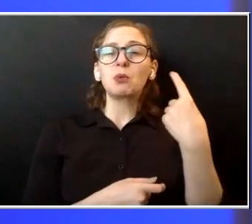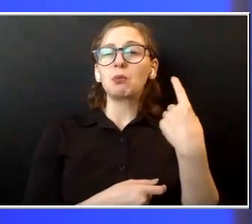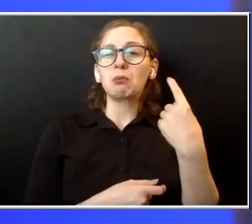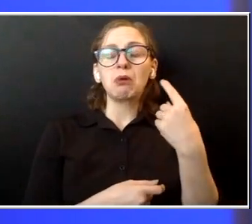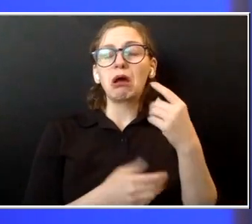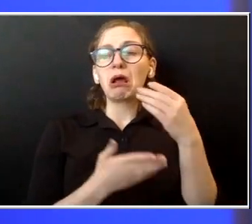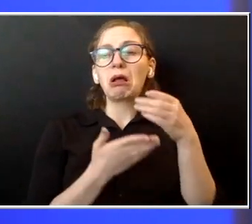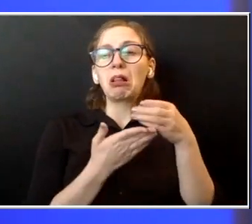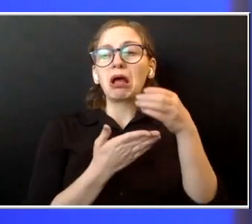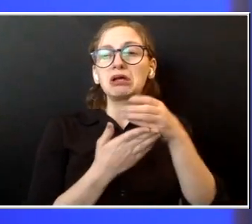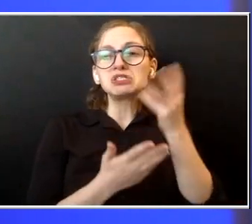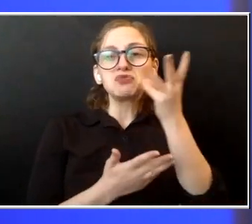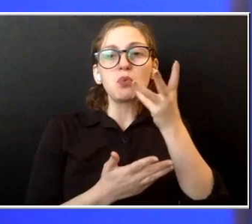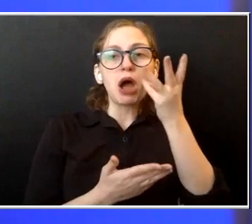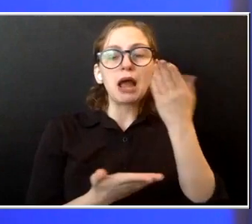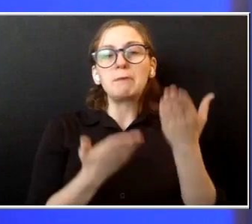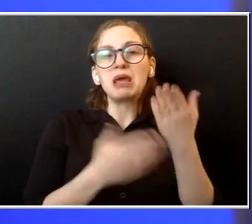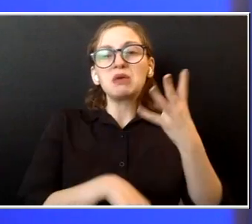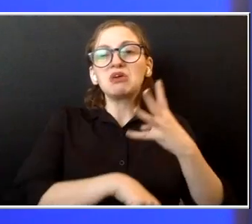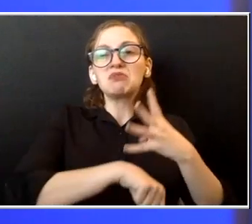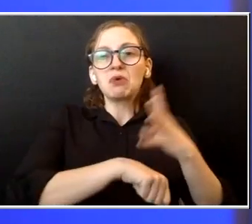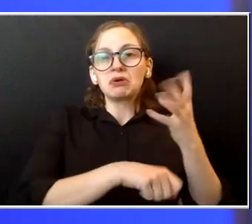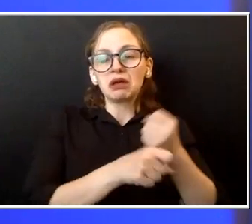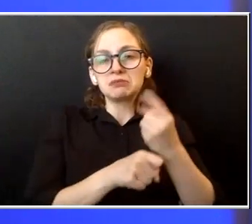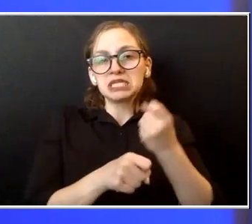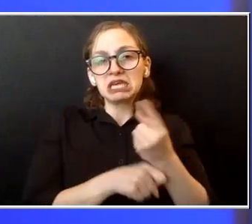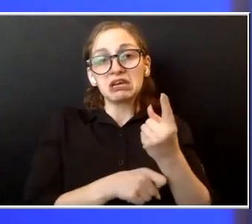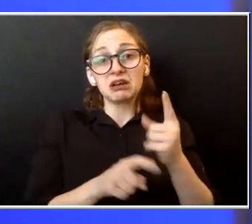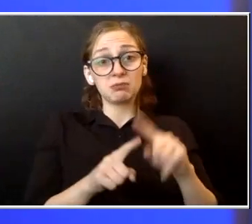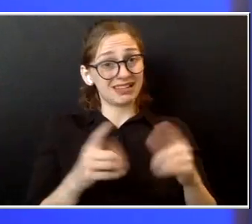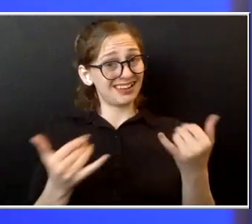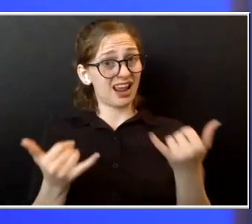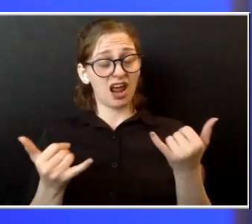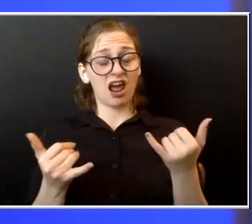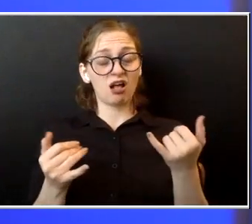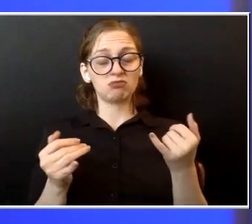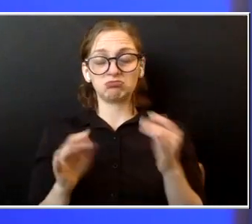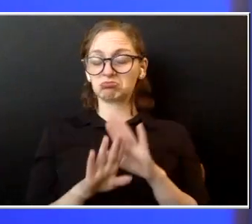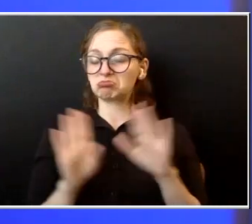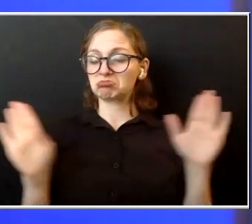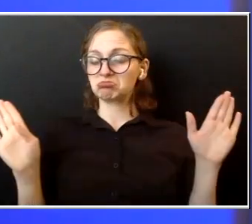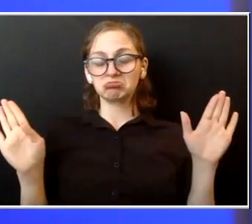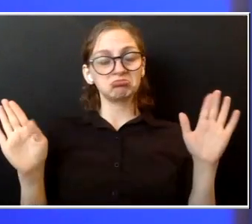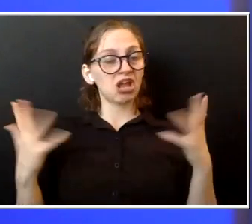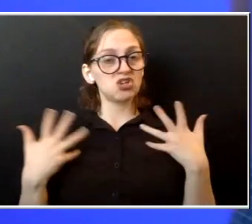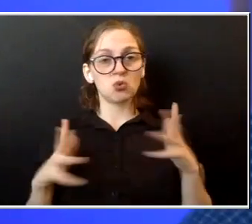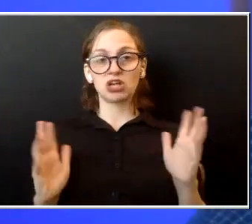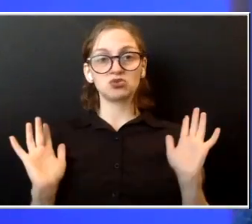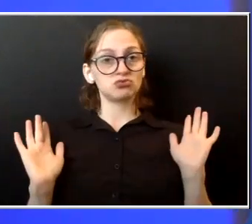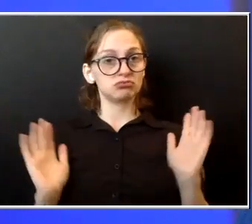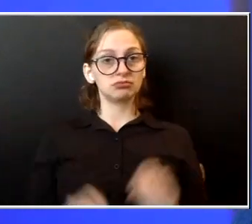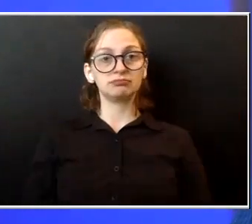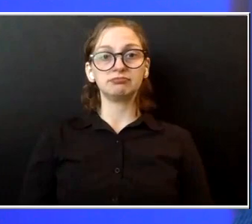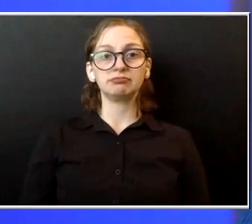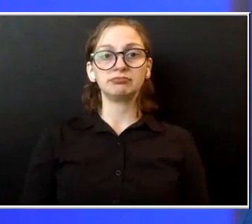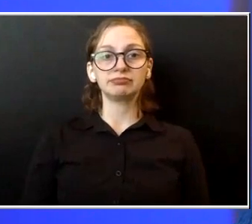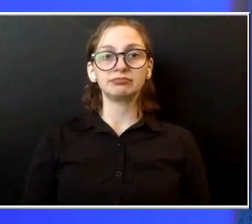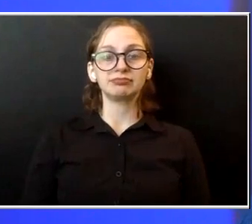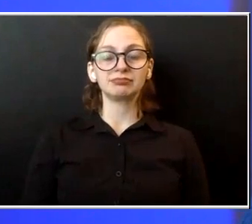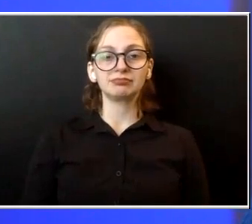Okay. Now, though, after the transplant, I have no desire. It's one of those things where it's like,